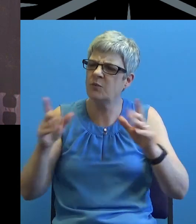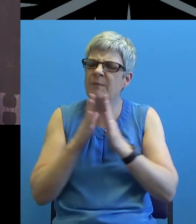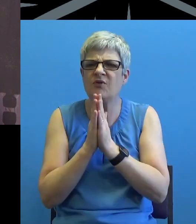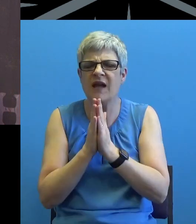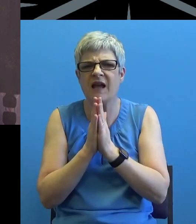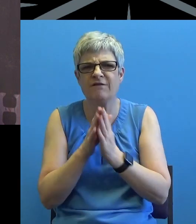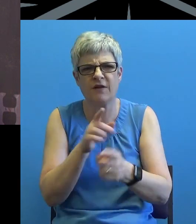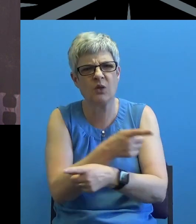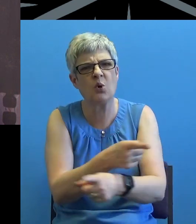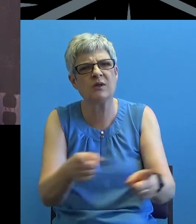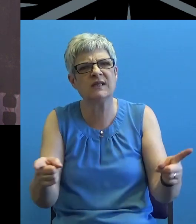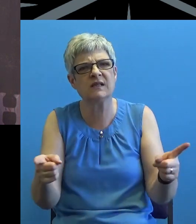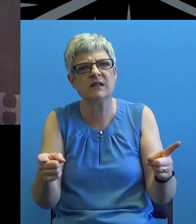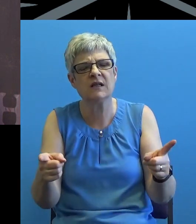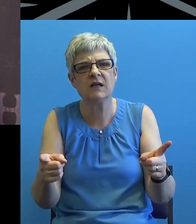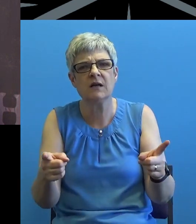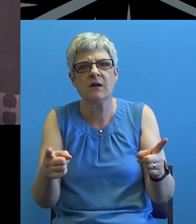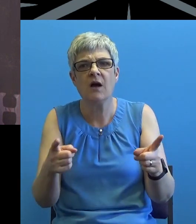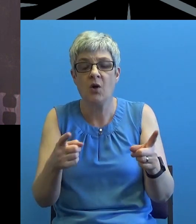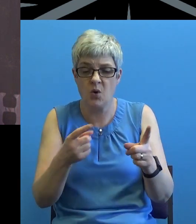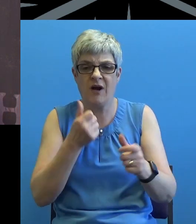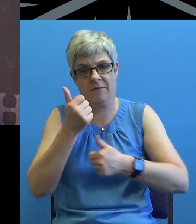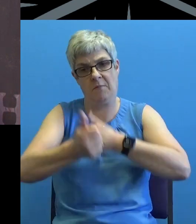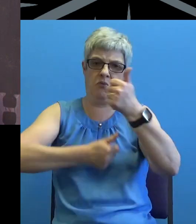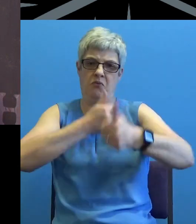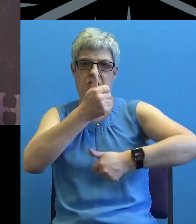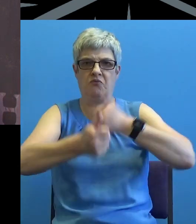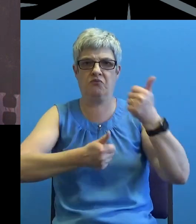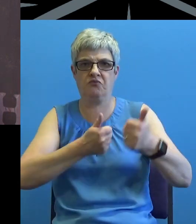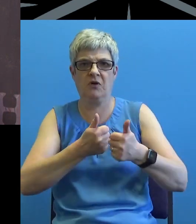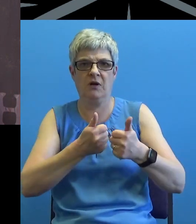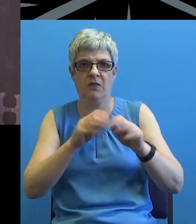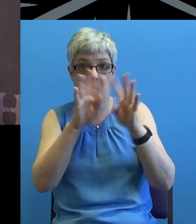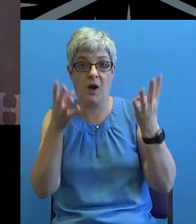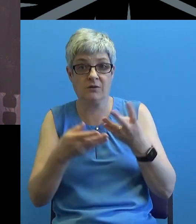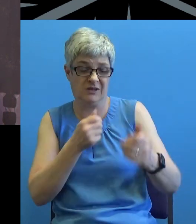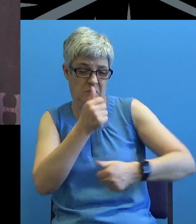Lord, we pray for those who are greeted and feted by the world,